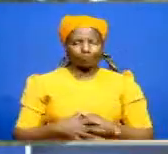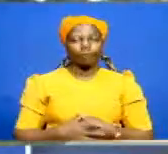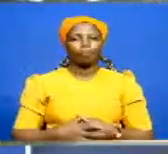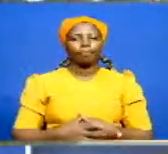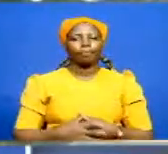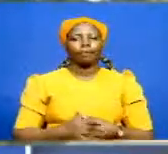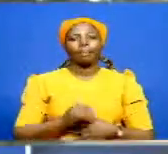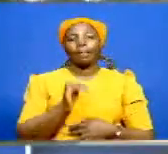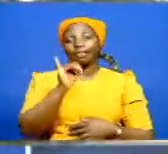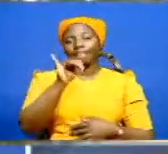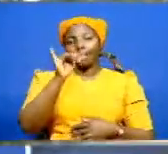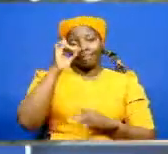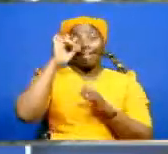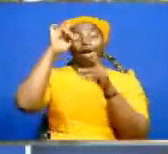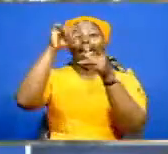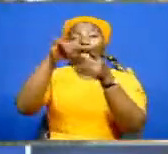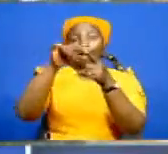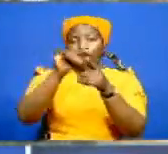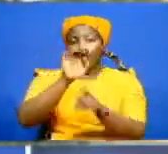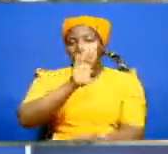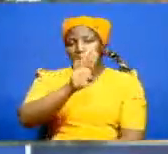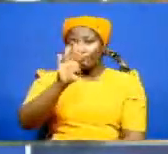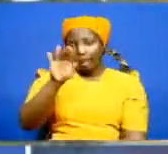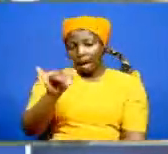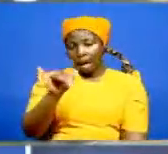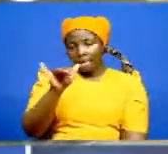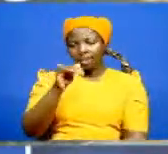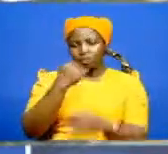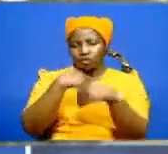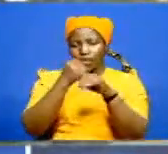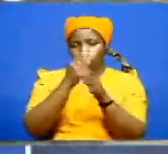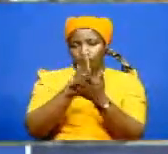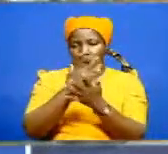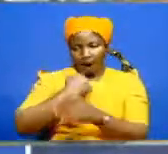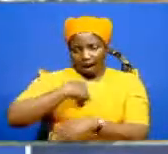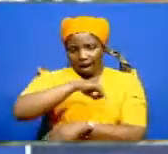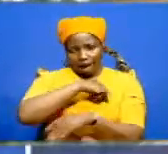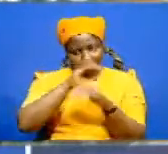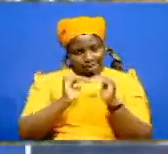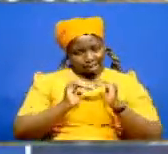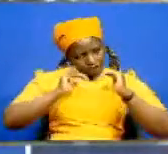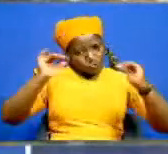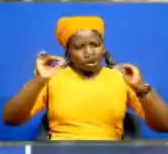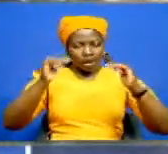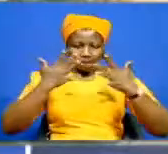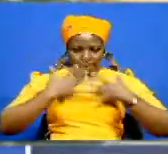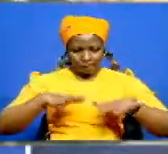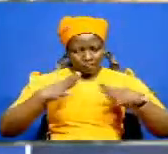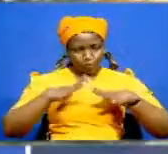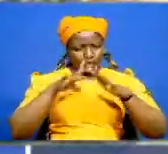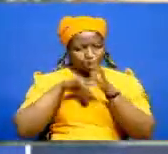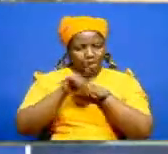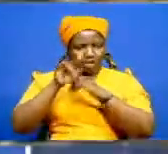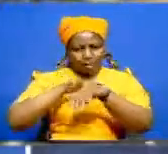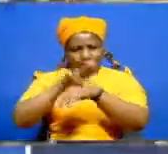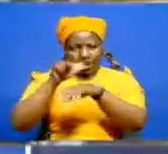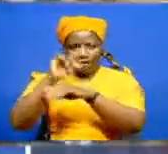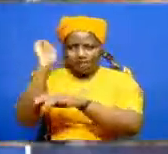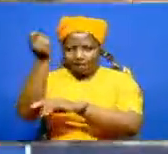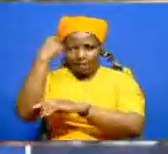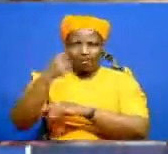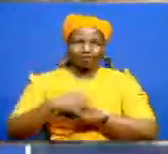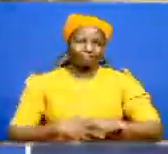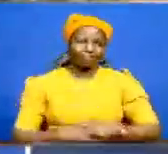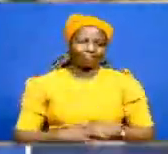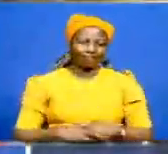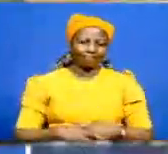Na hiyo ndio lengo la BBI. Kuhakikisha ya kwamba tumesawazisha wananchi wa Jamhuri.